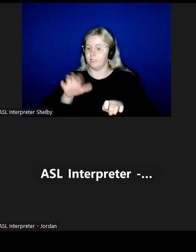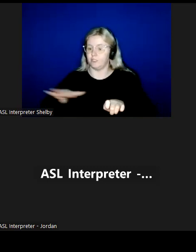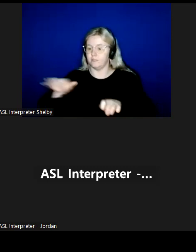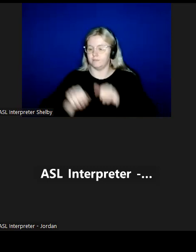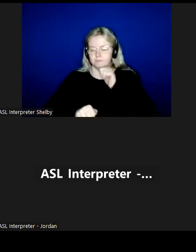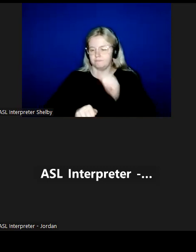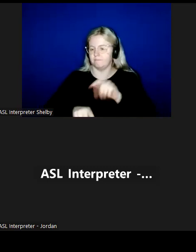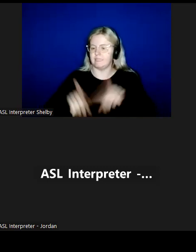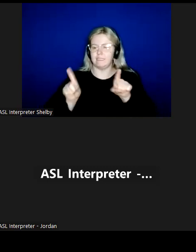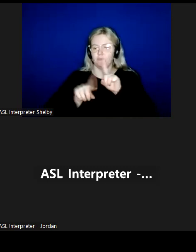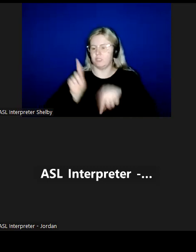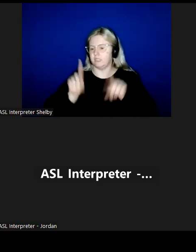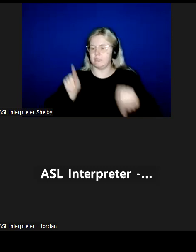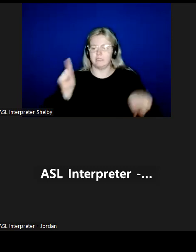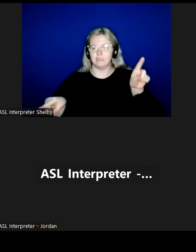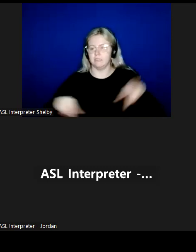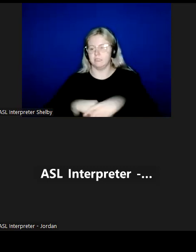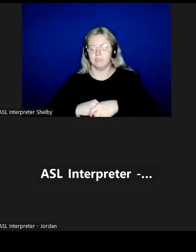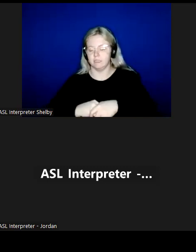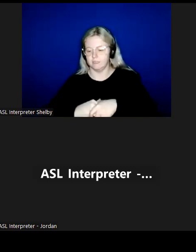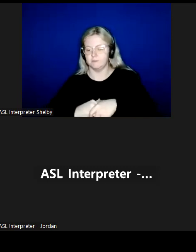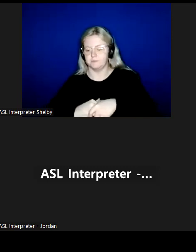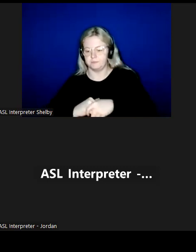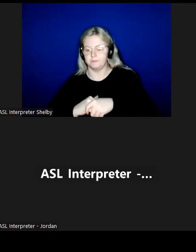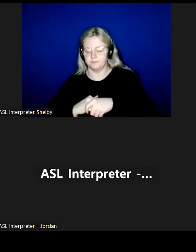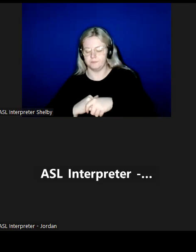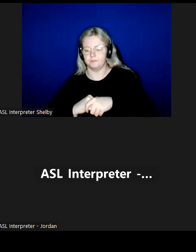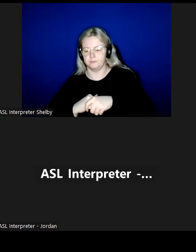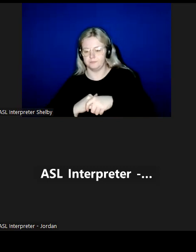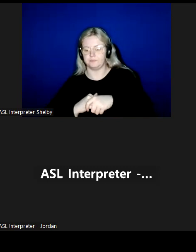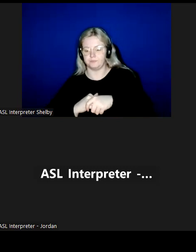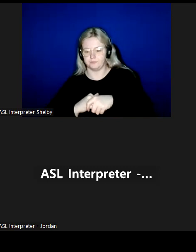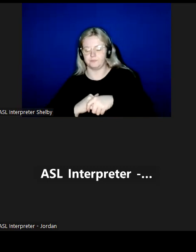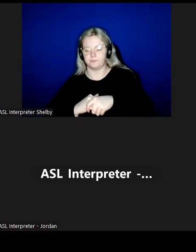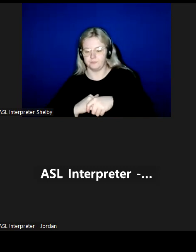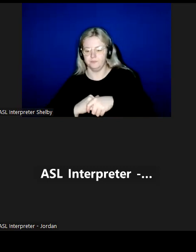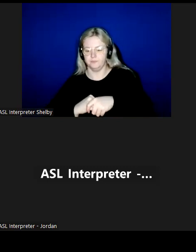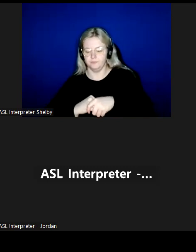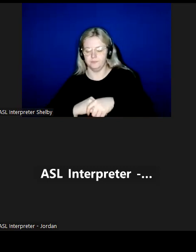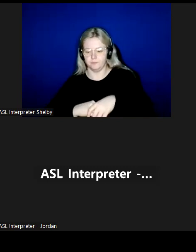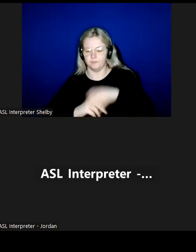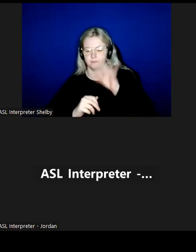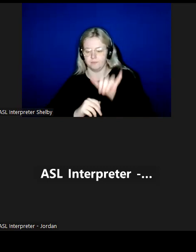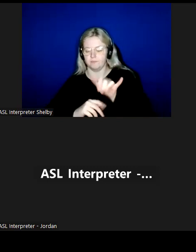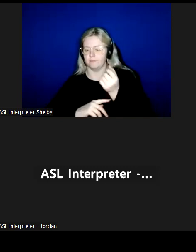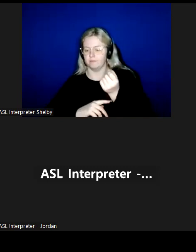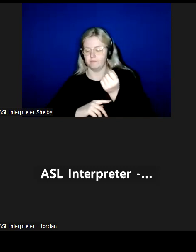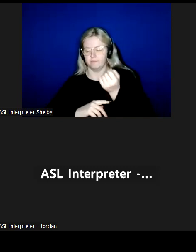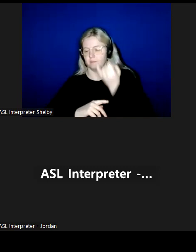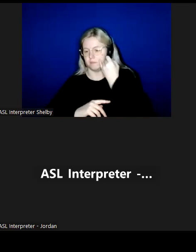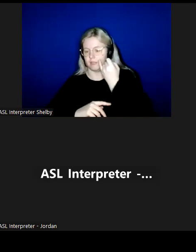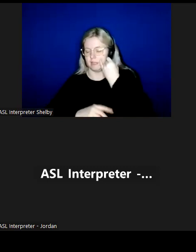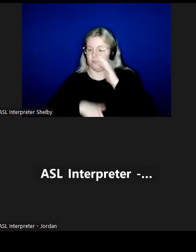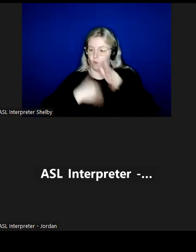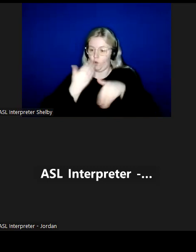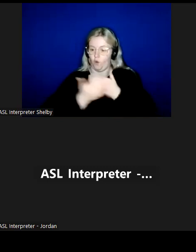services looks very different. And that's regardless of the merger with the zones to NL Health Services.